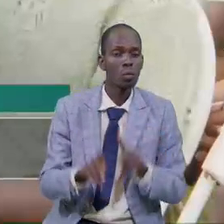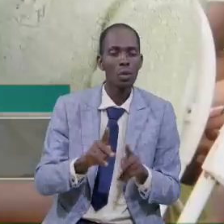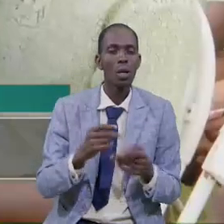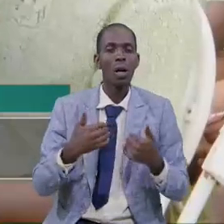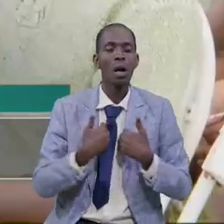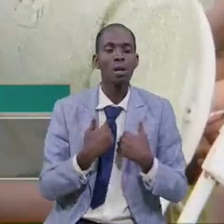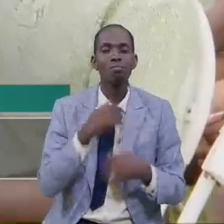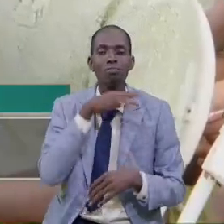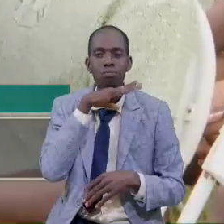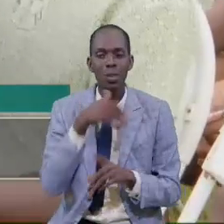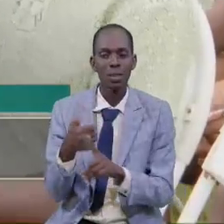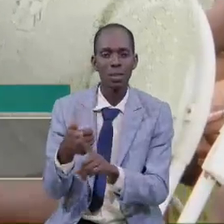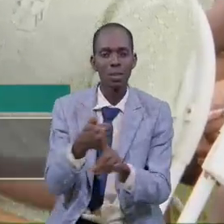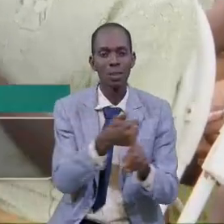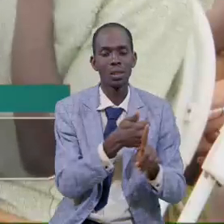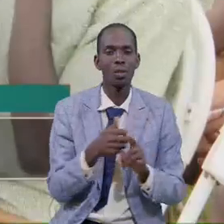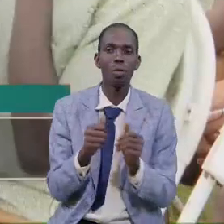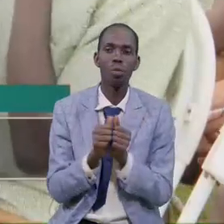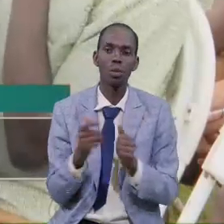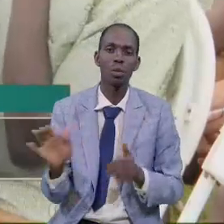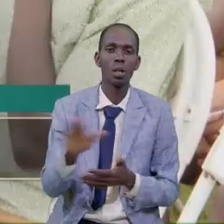their own works.